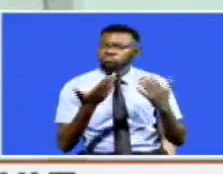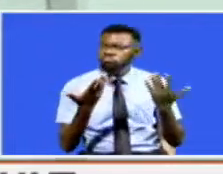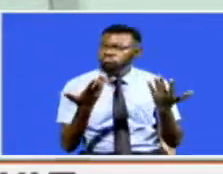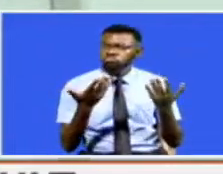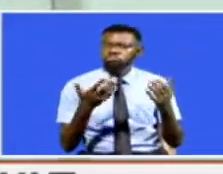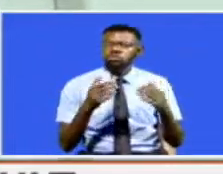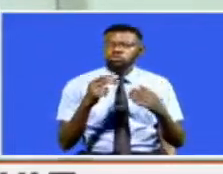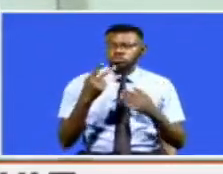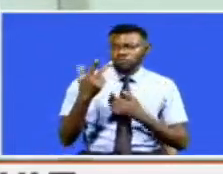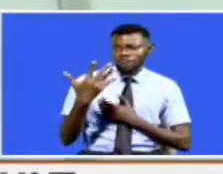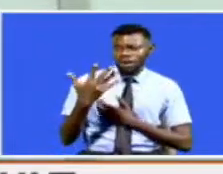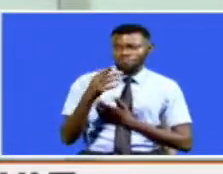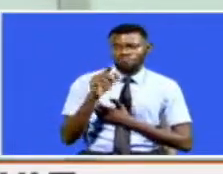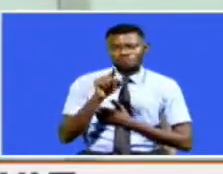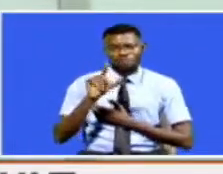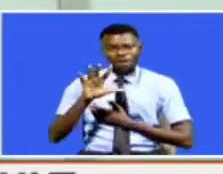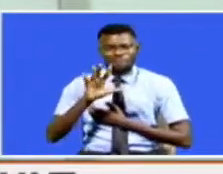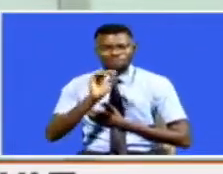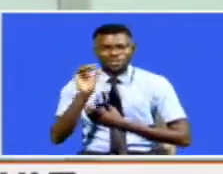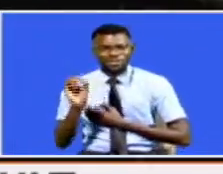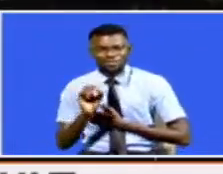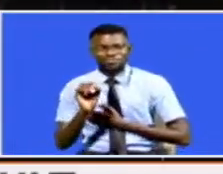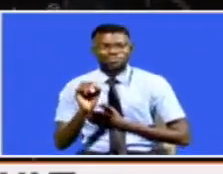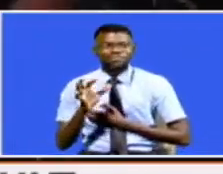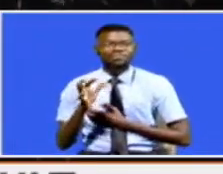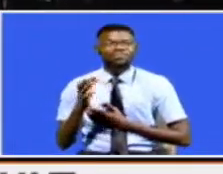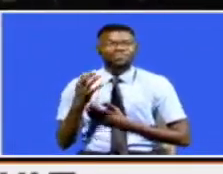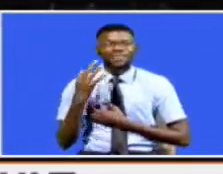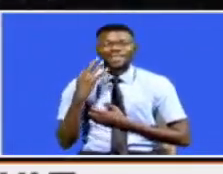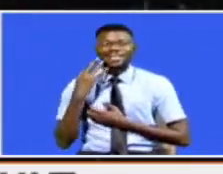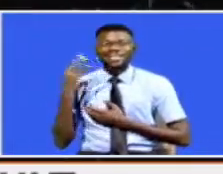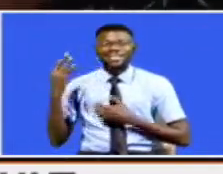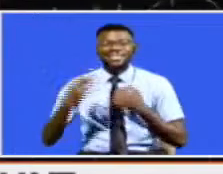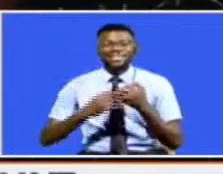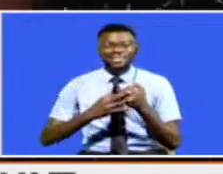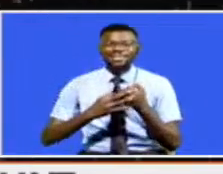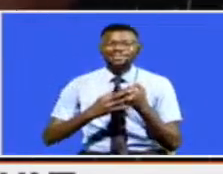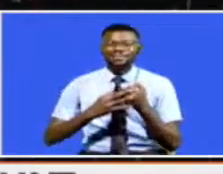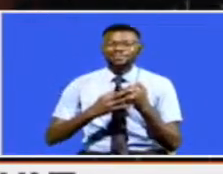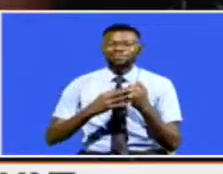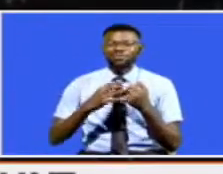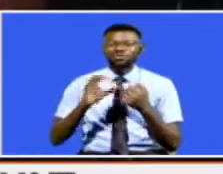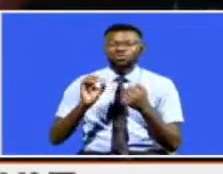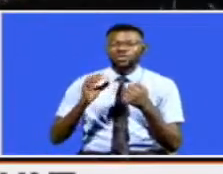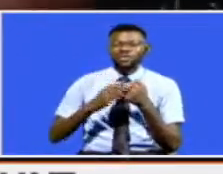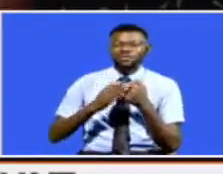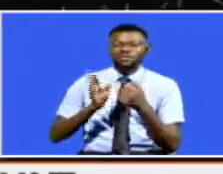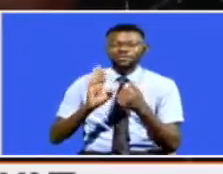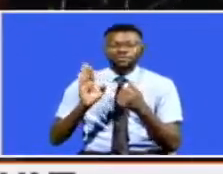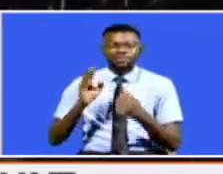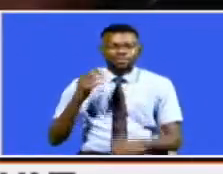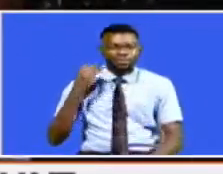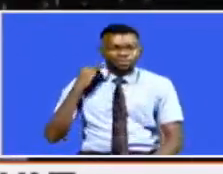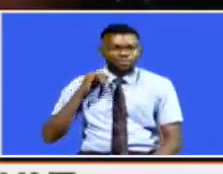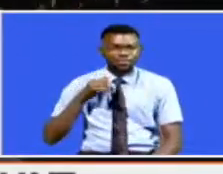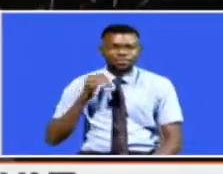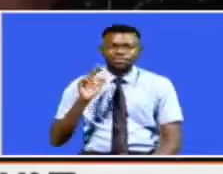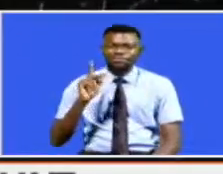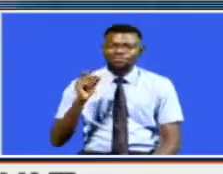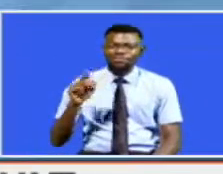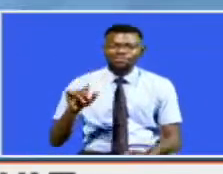by 25.5% to 845.9 billion shillings. Jimmy Mbogo, KTN